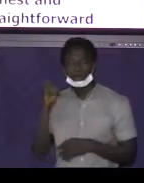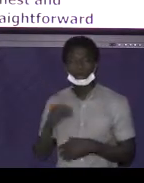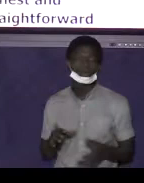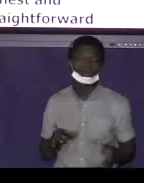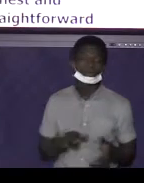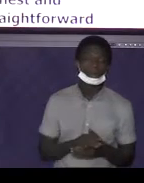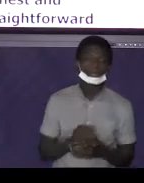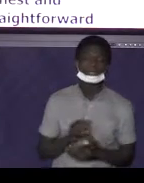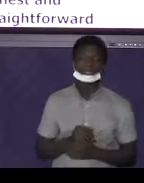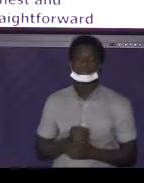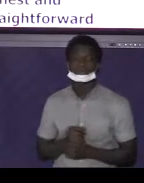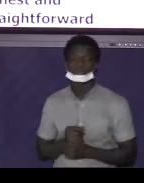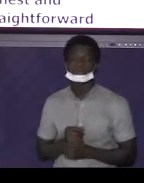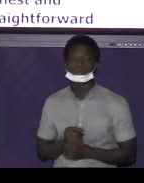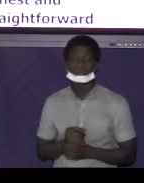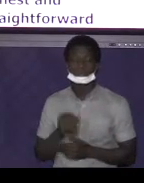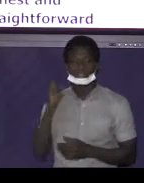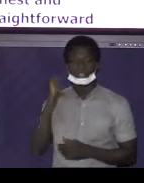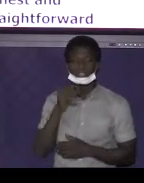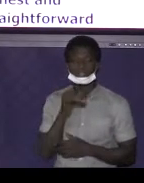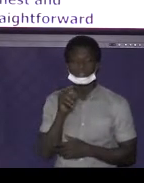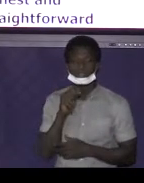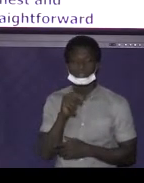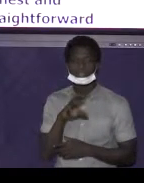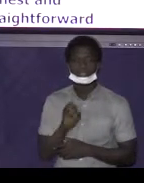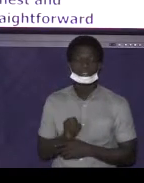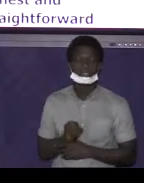married his fiancée.